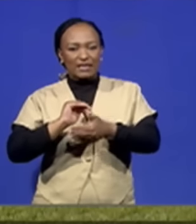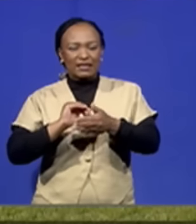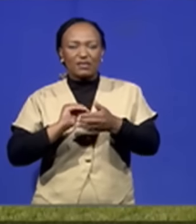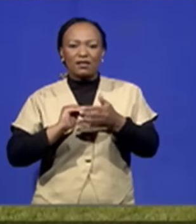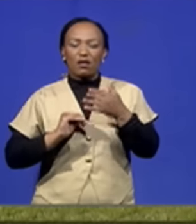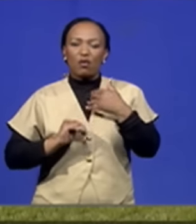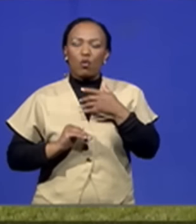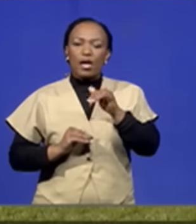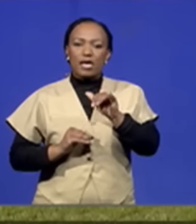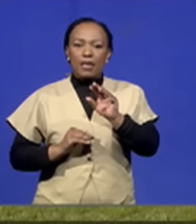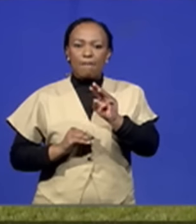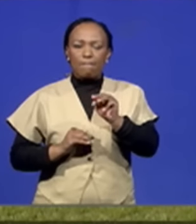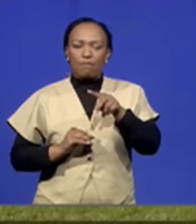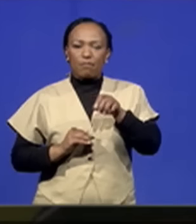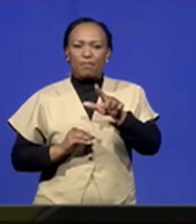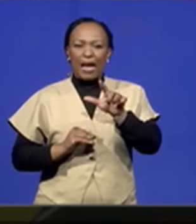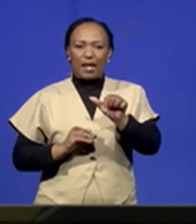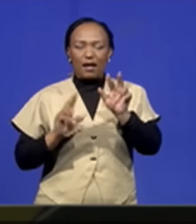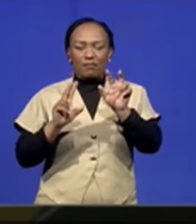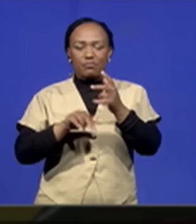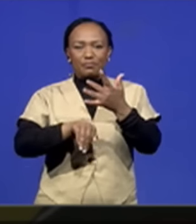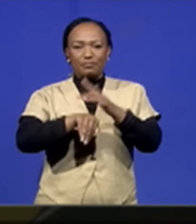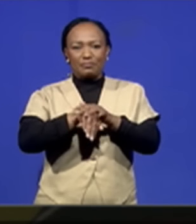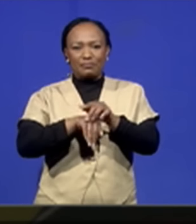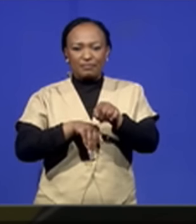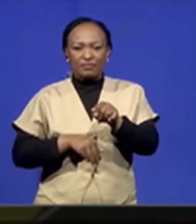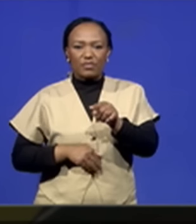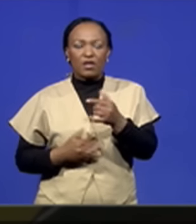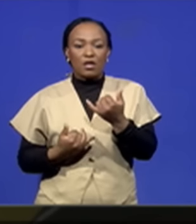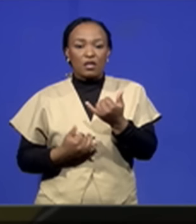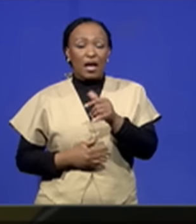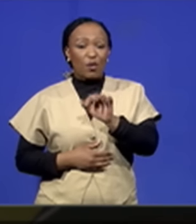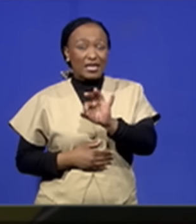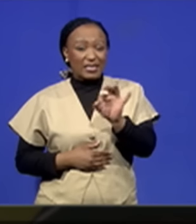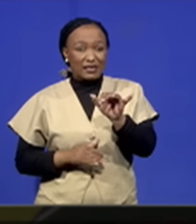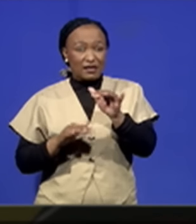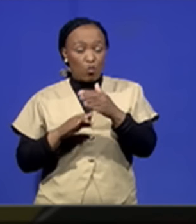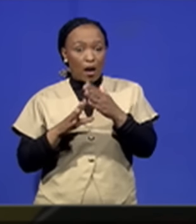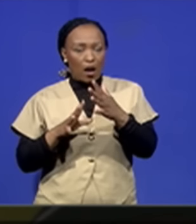wa Impala. To date, we have lost 33 employees